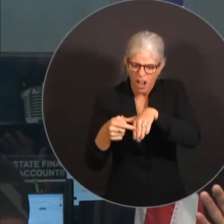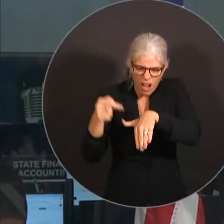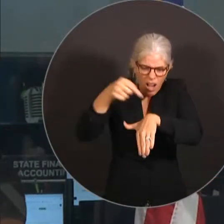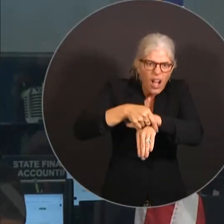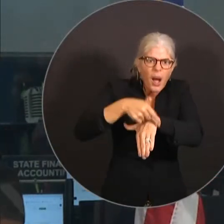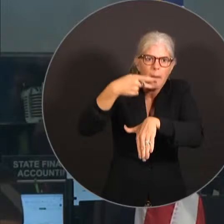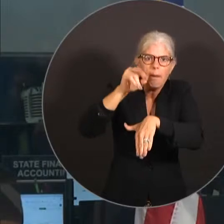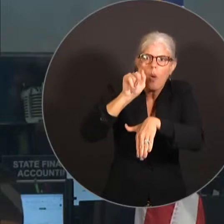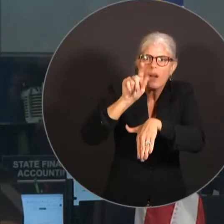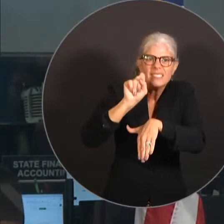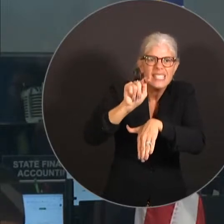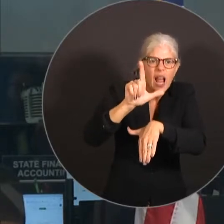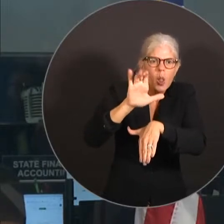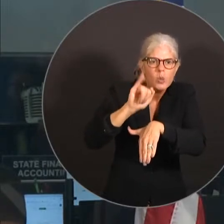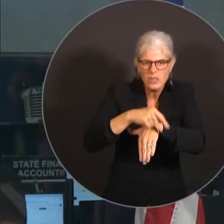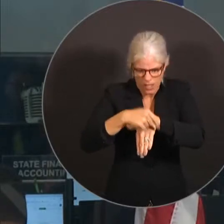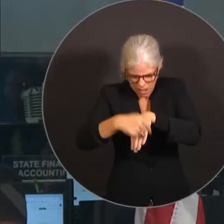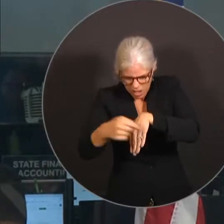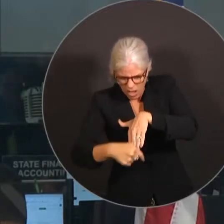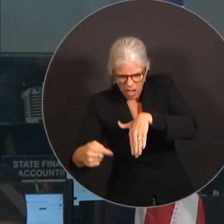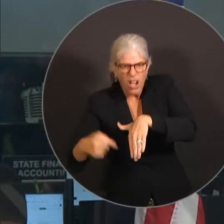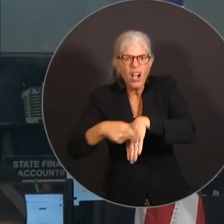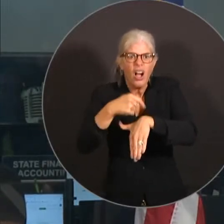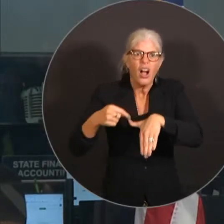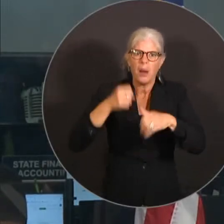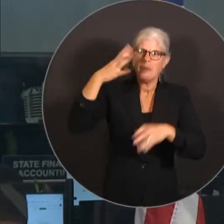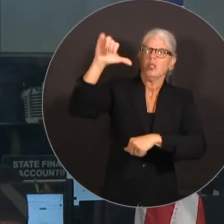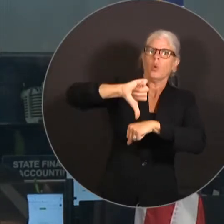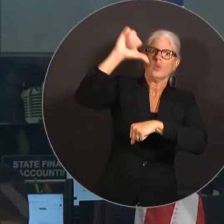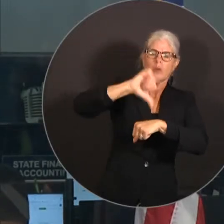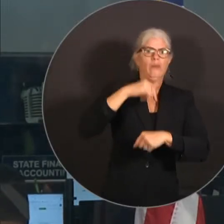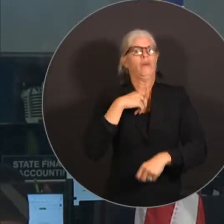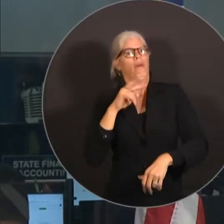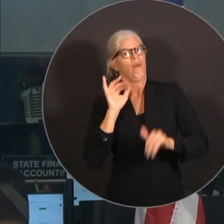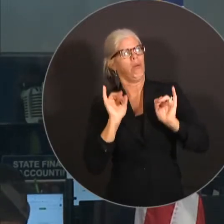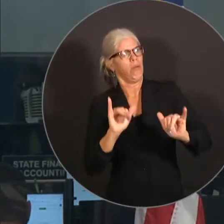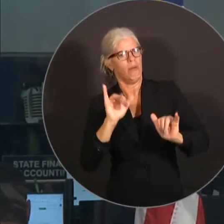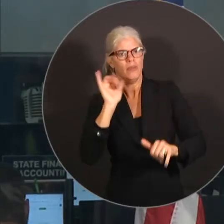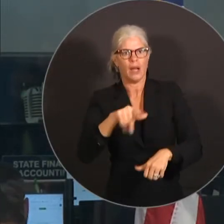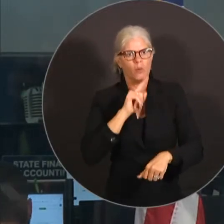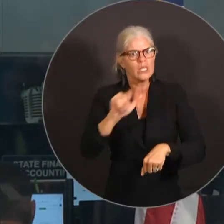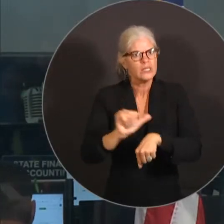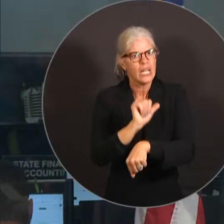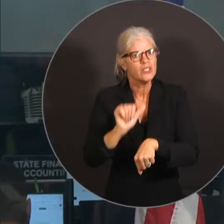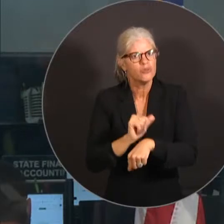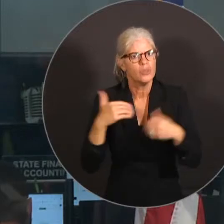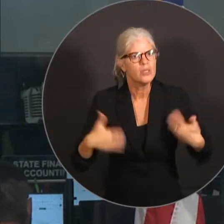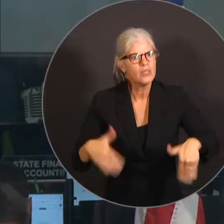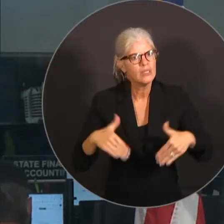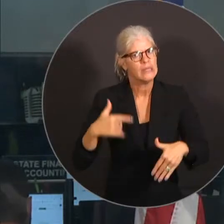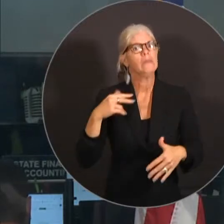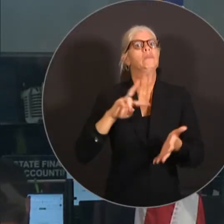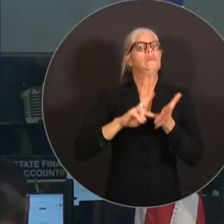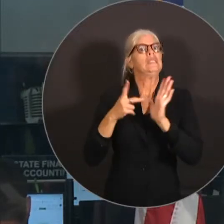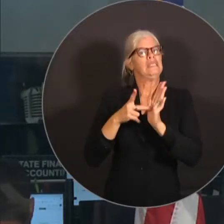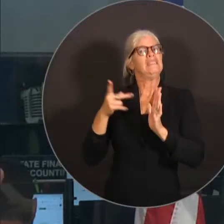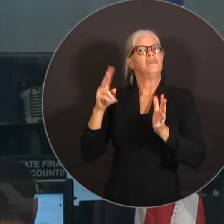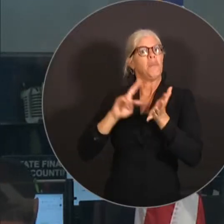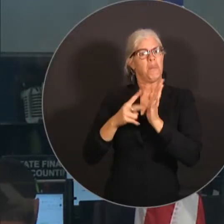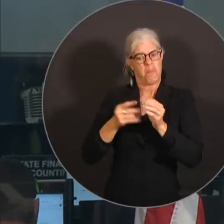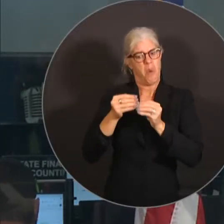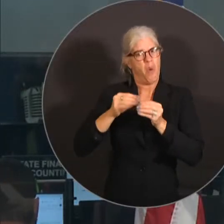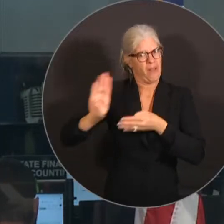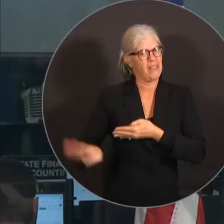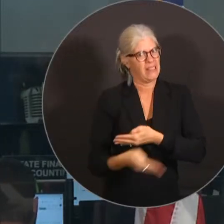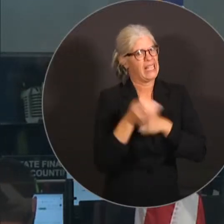all over the state. So that is a hazard for sure, and I think we're likely to continue to see those throughout tonight.